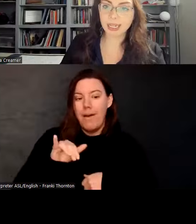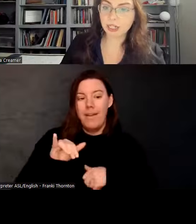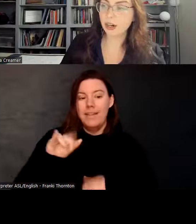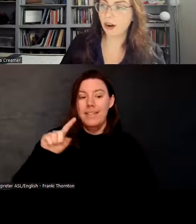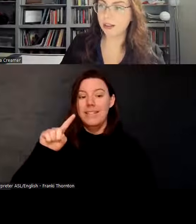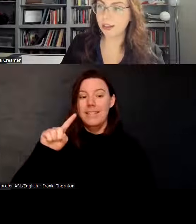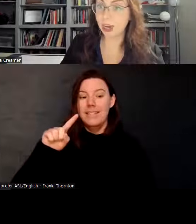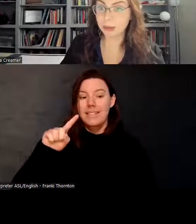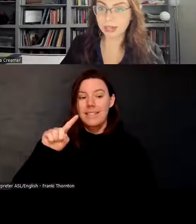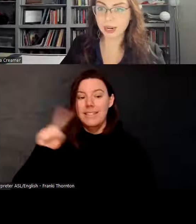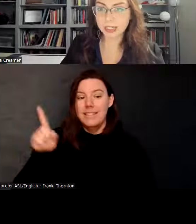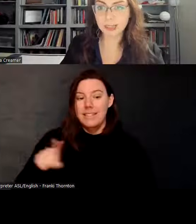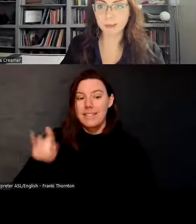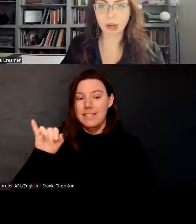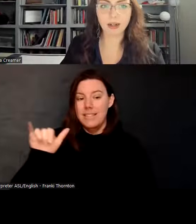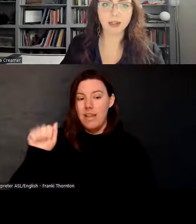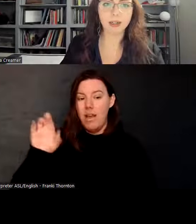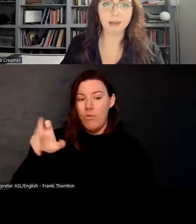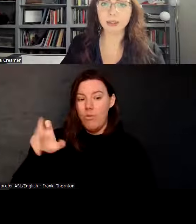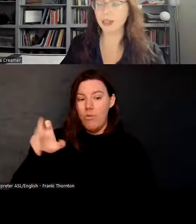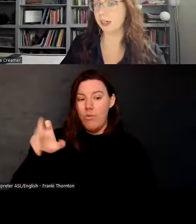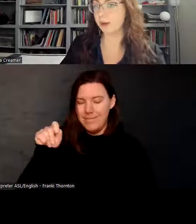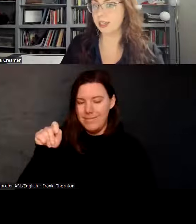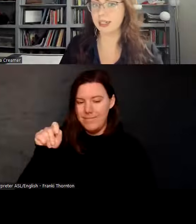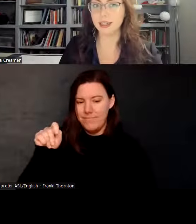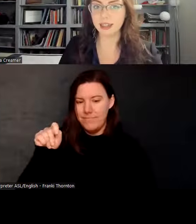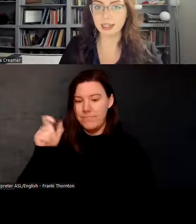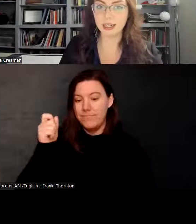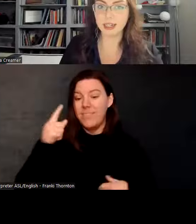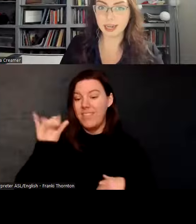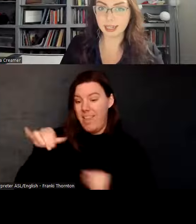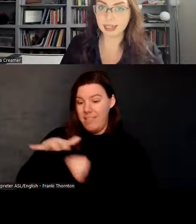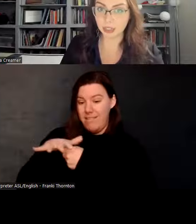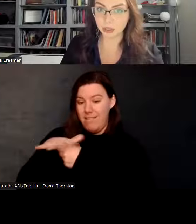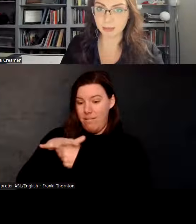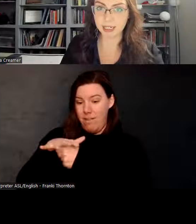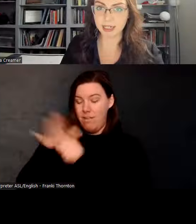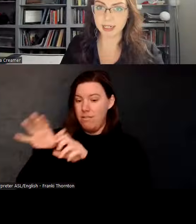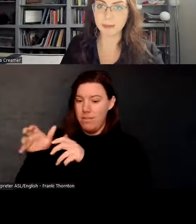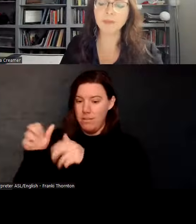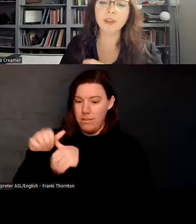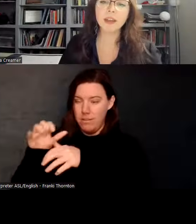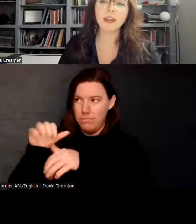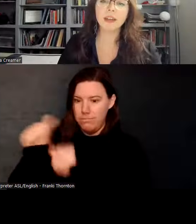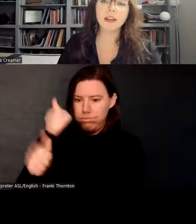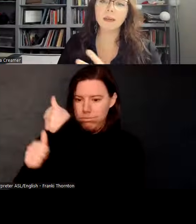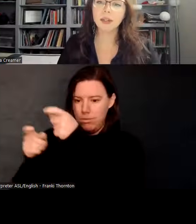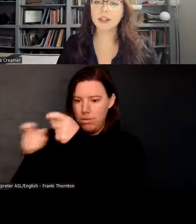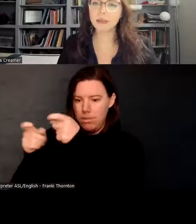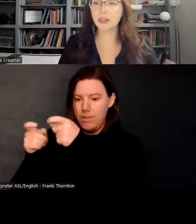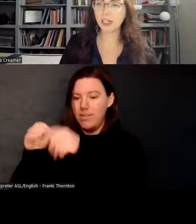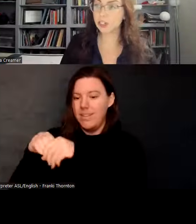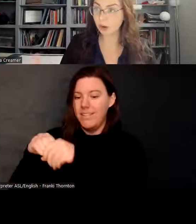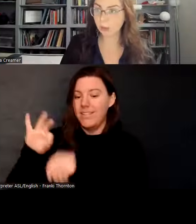provincial center on the Upper Tigris, brought under imperial hegemony in the 9th century BCE.